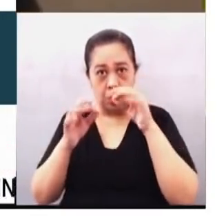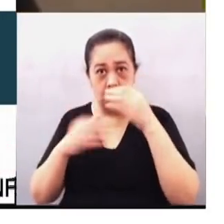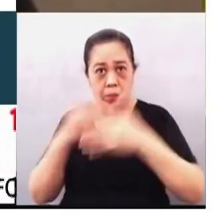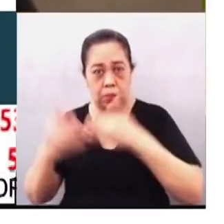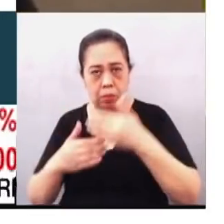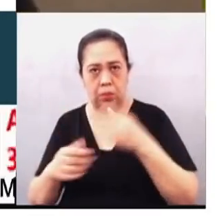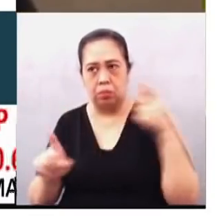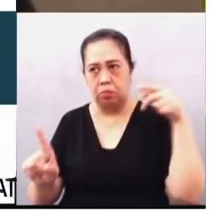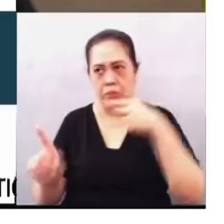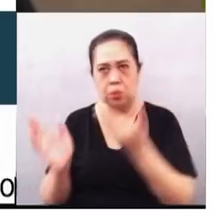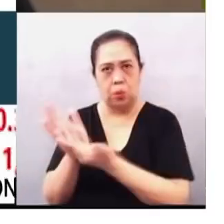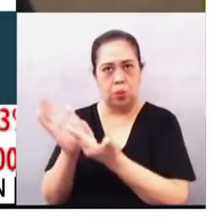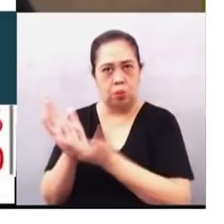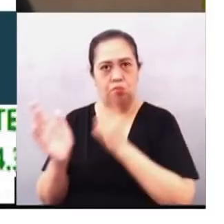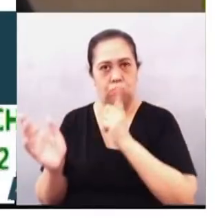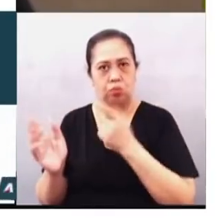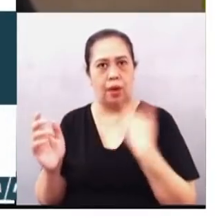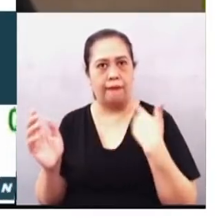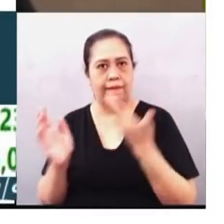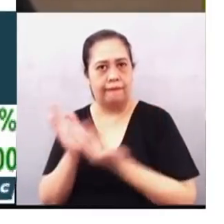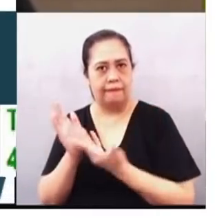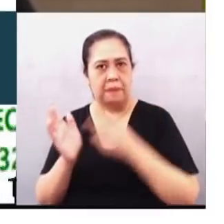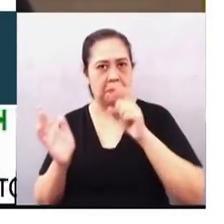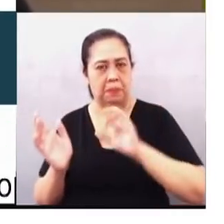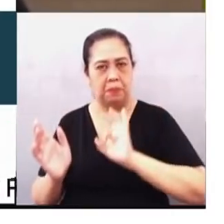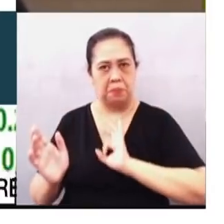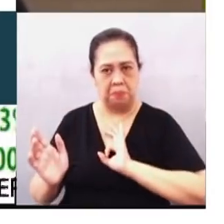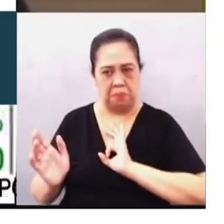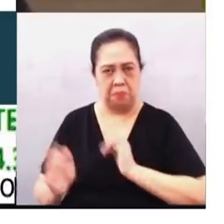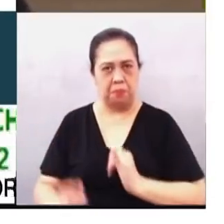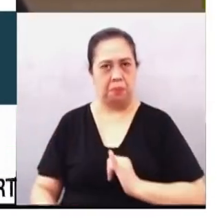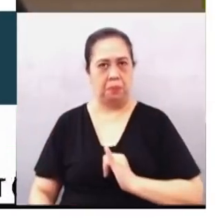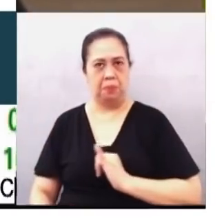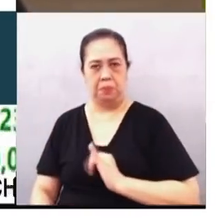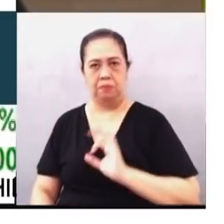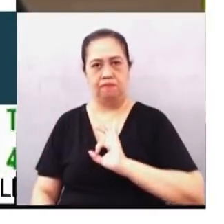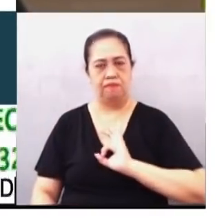legitimate, meron talagang suot ng body-worn camera.